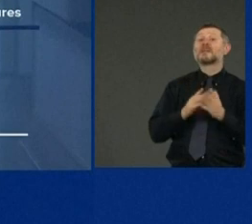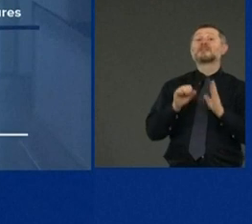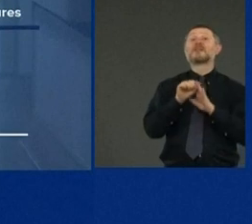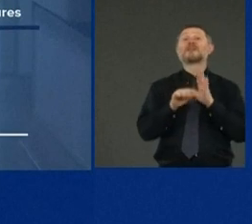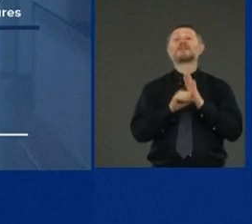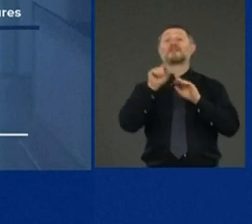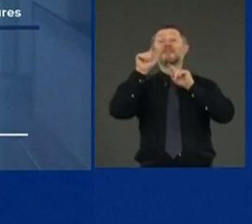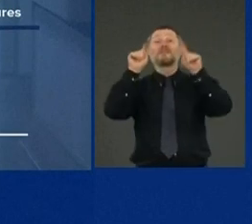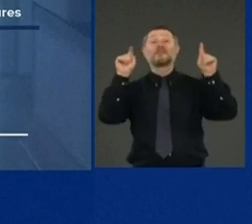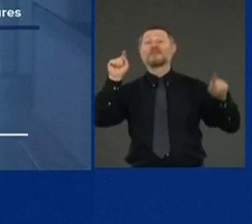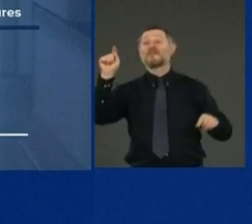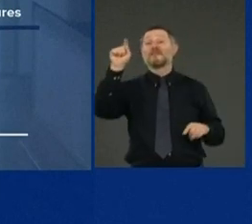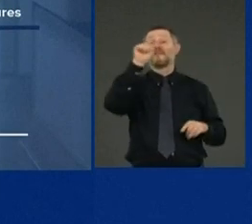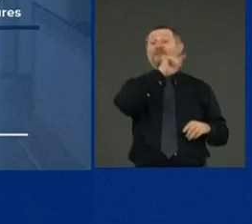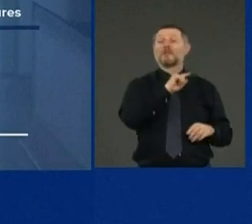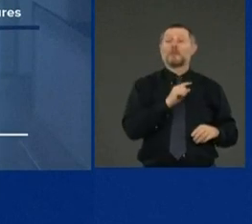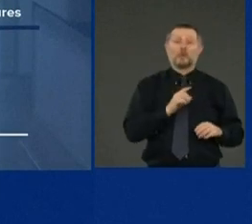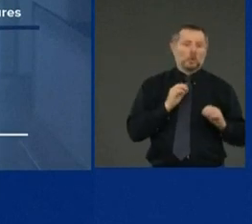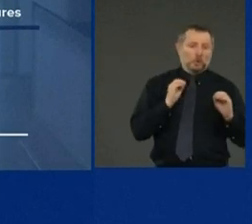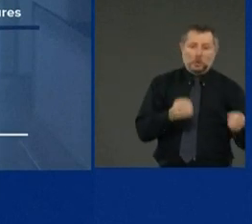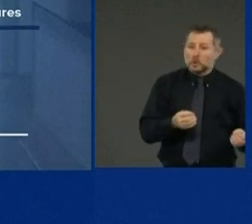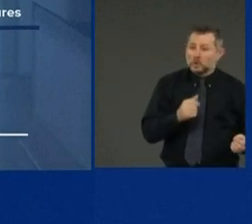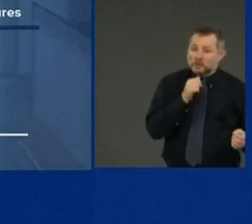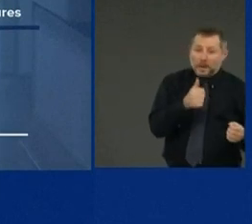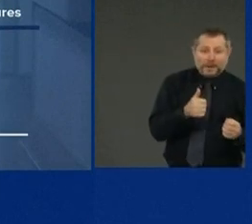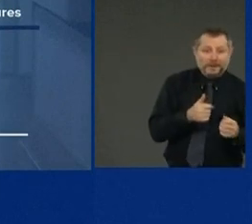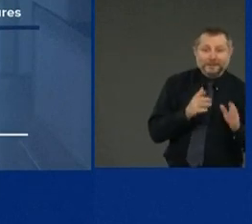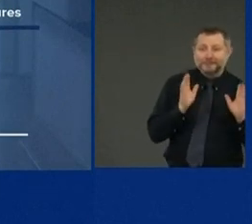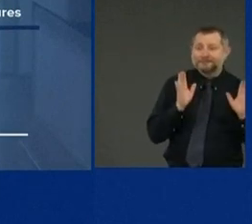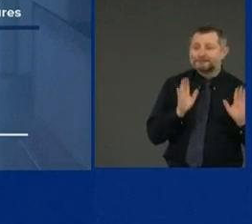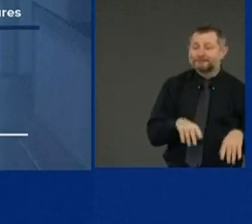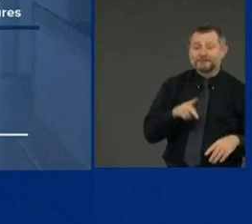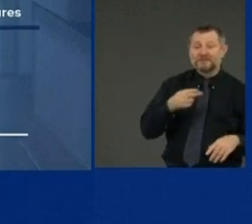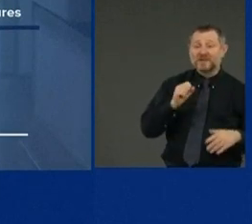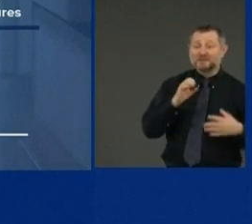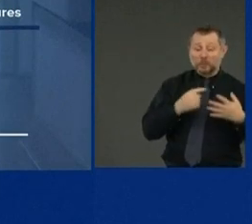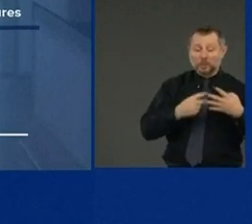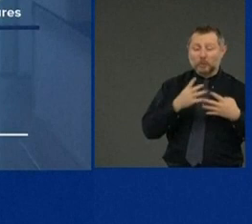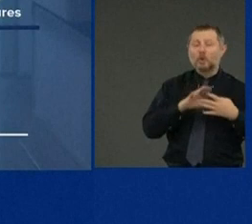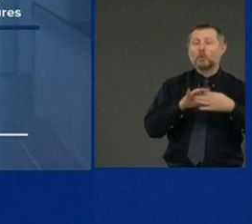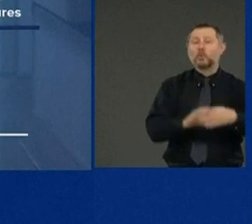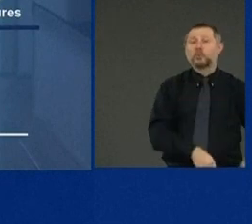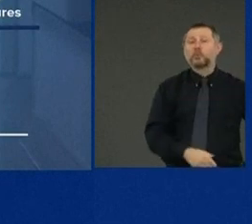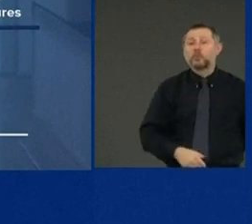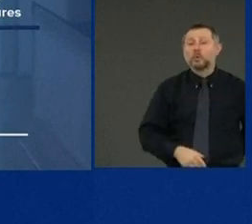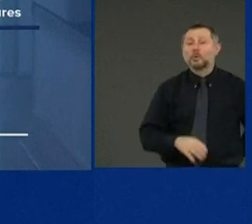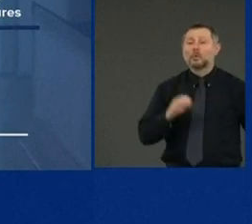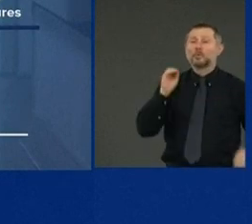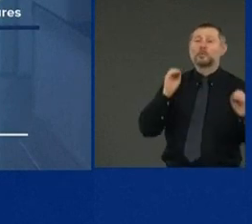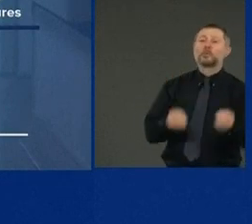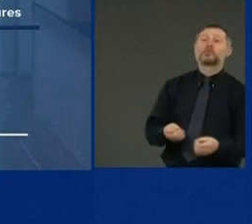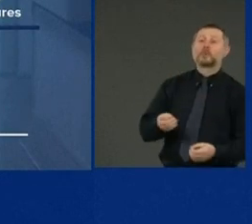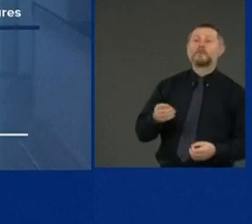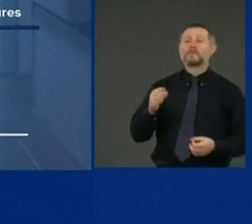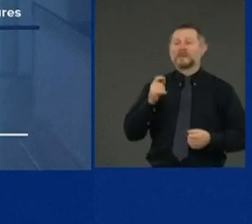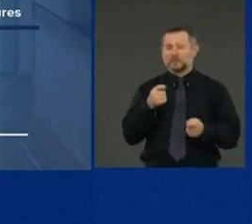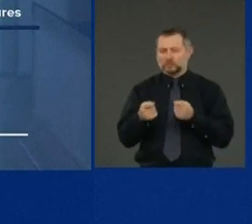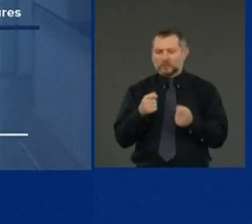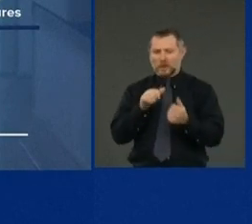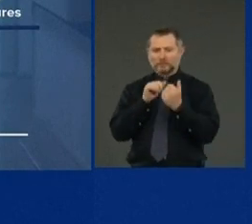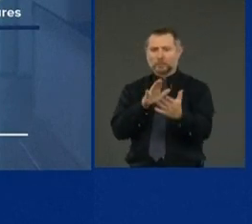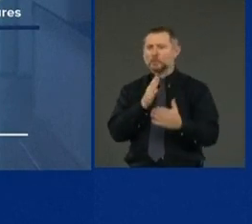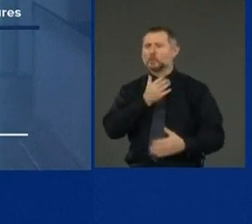reopening plans, without a managed reopening, they have no mitigation. The White House says, with